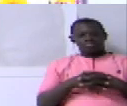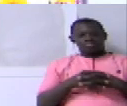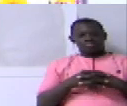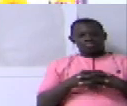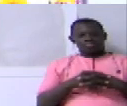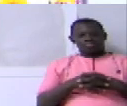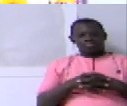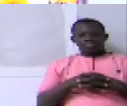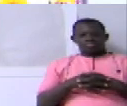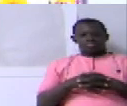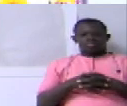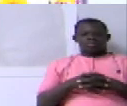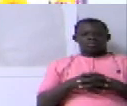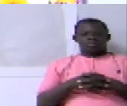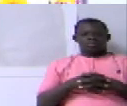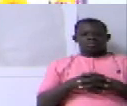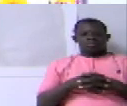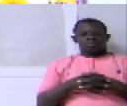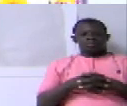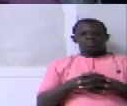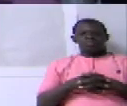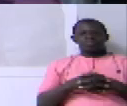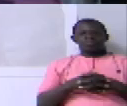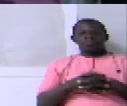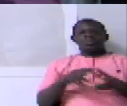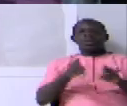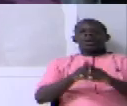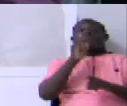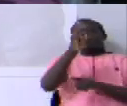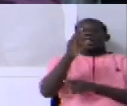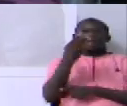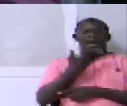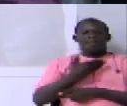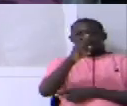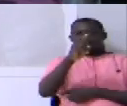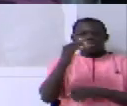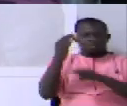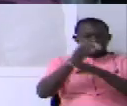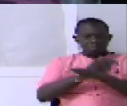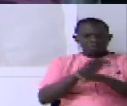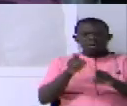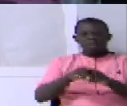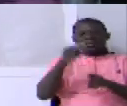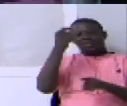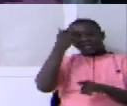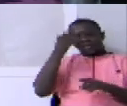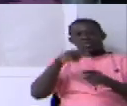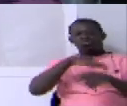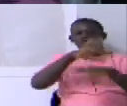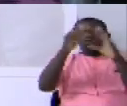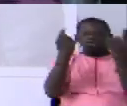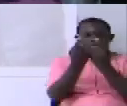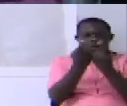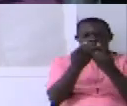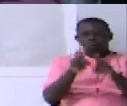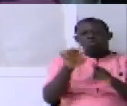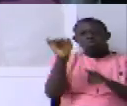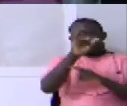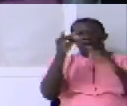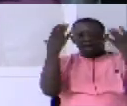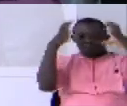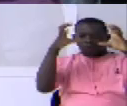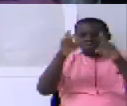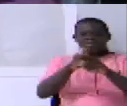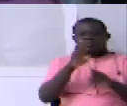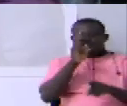karandiro ke wo karola. But have you people ever pointed that as a deficiency and developed